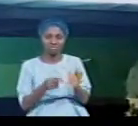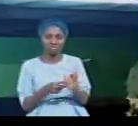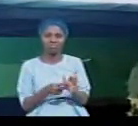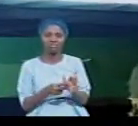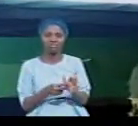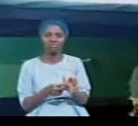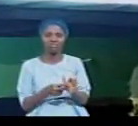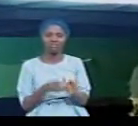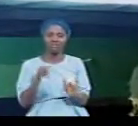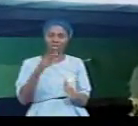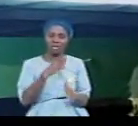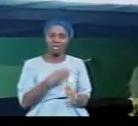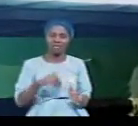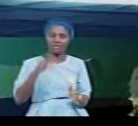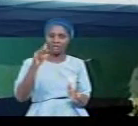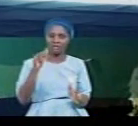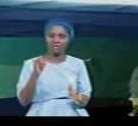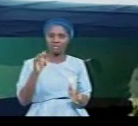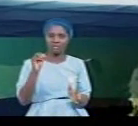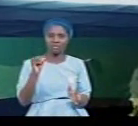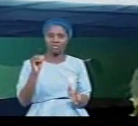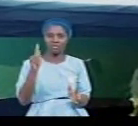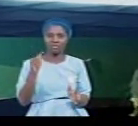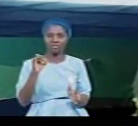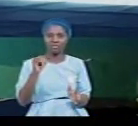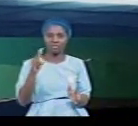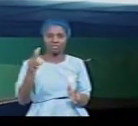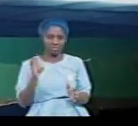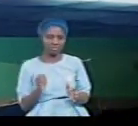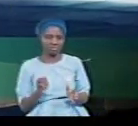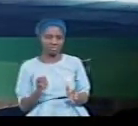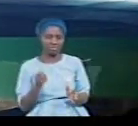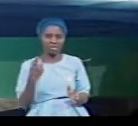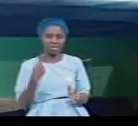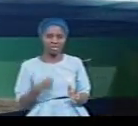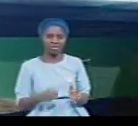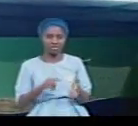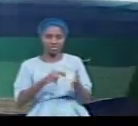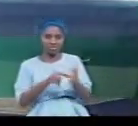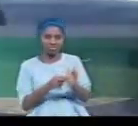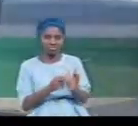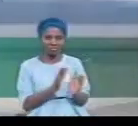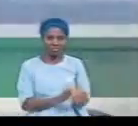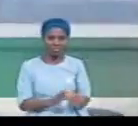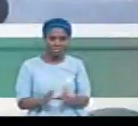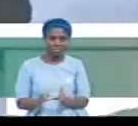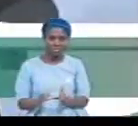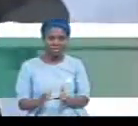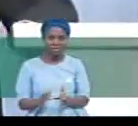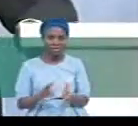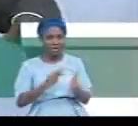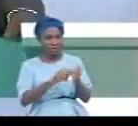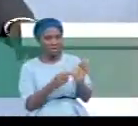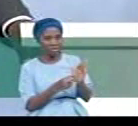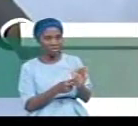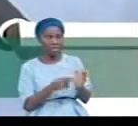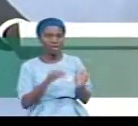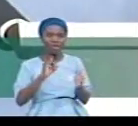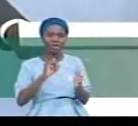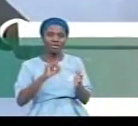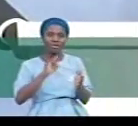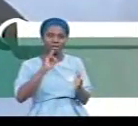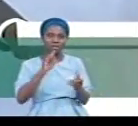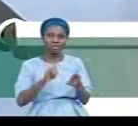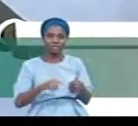To fulfill the Great Commission. What's our plan? What's our purpose? To go into all